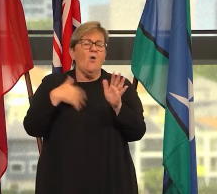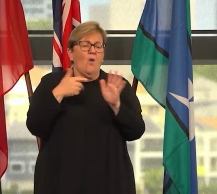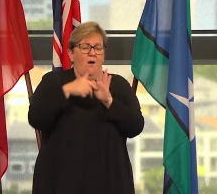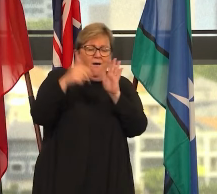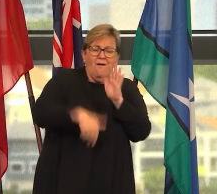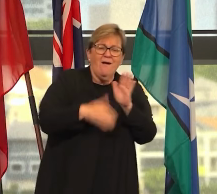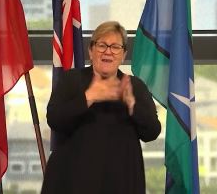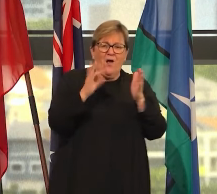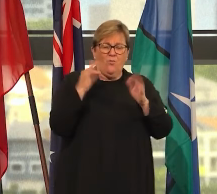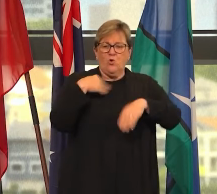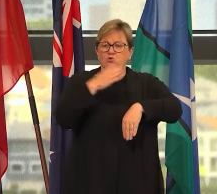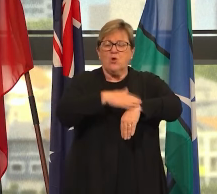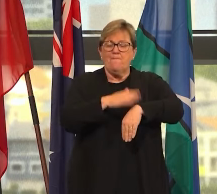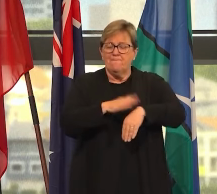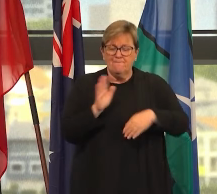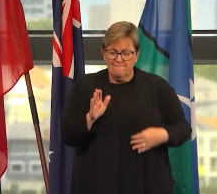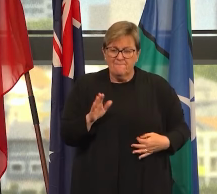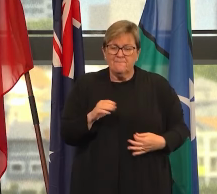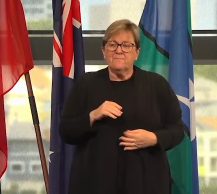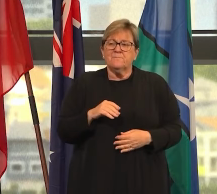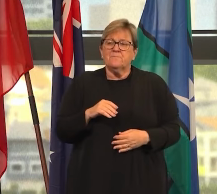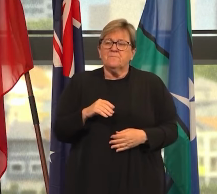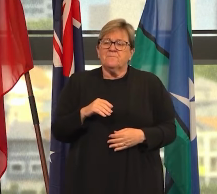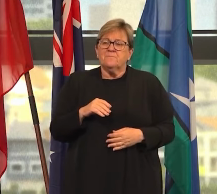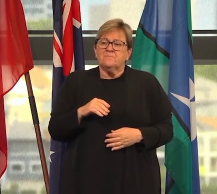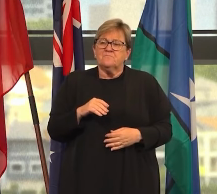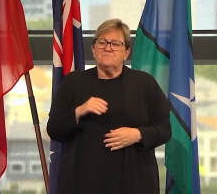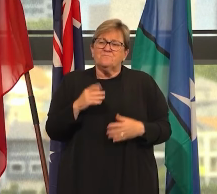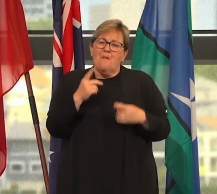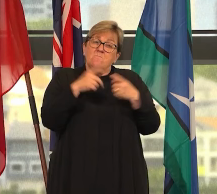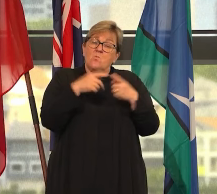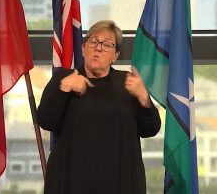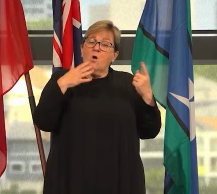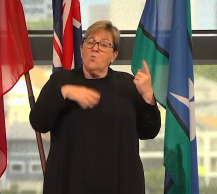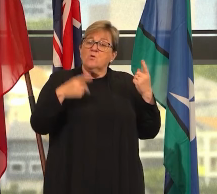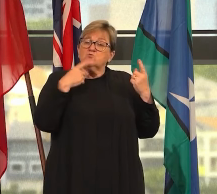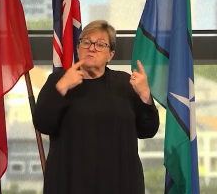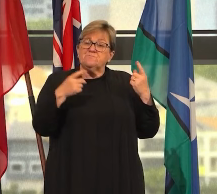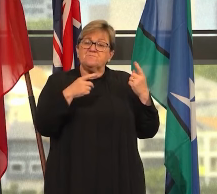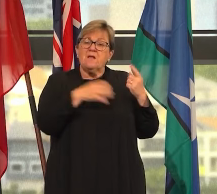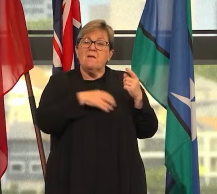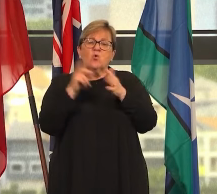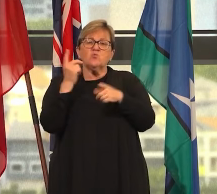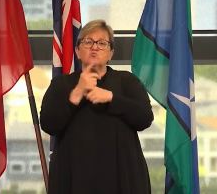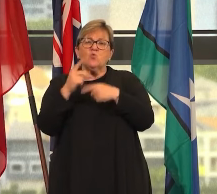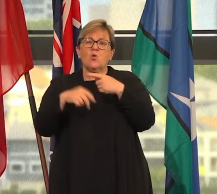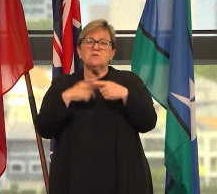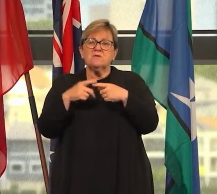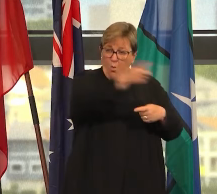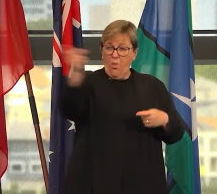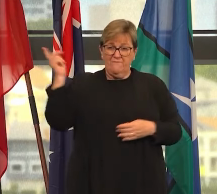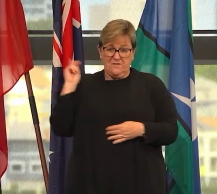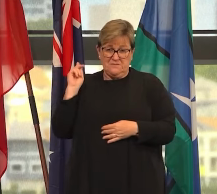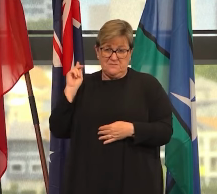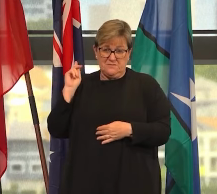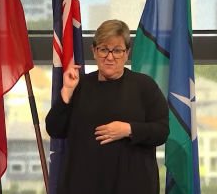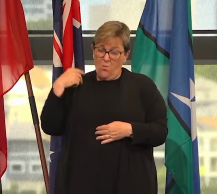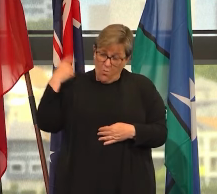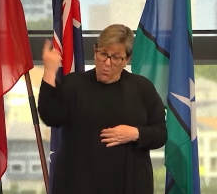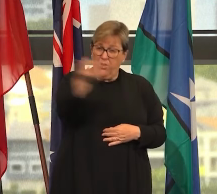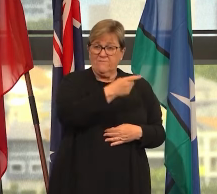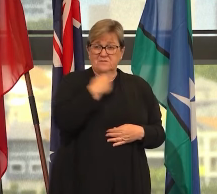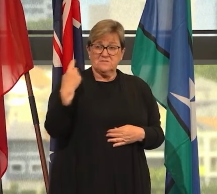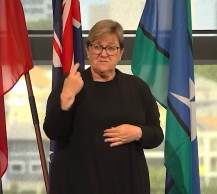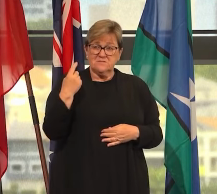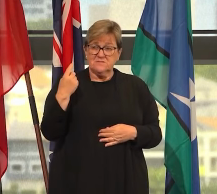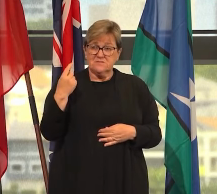to all of us. And I think we need to start thinking, and it's a challenge for this room, how do we think about moving into the world